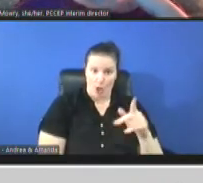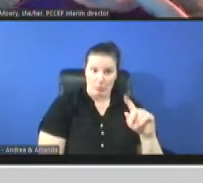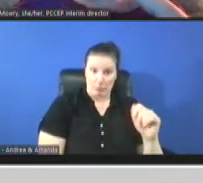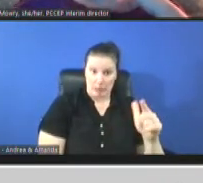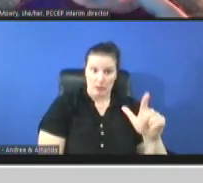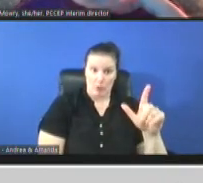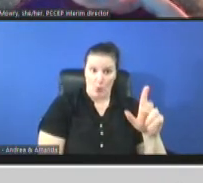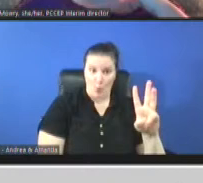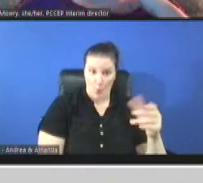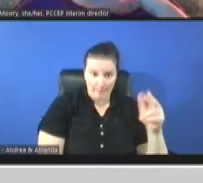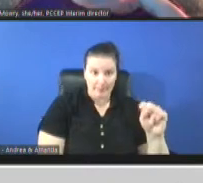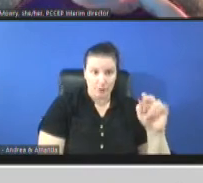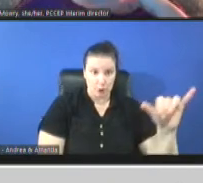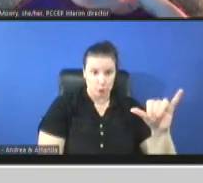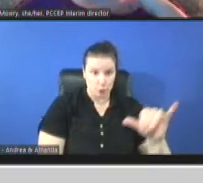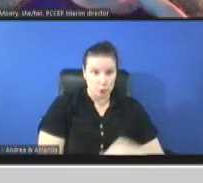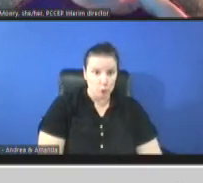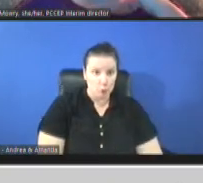as well?